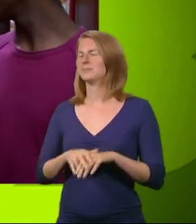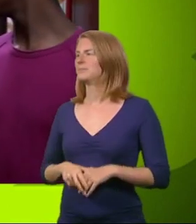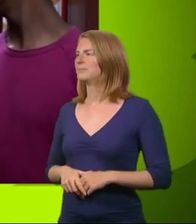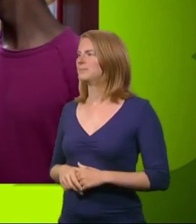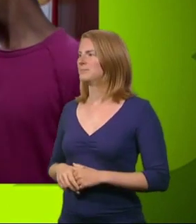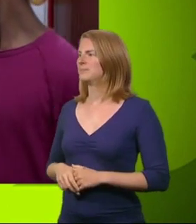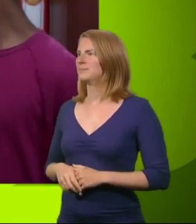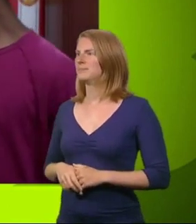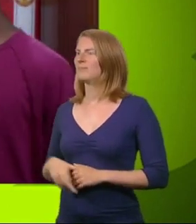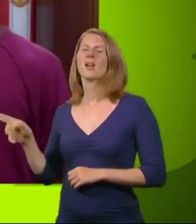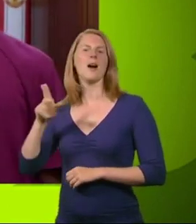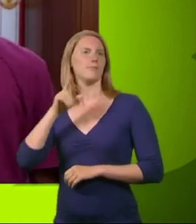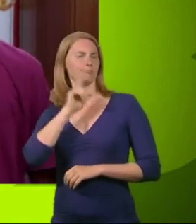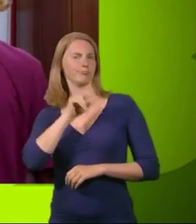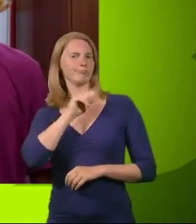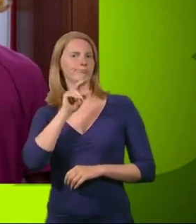Moroko wa?